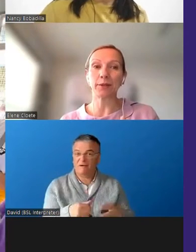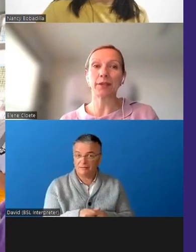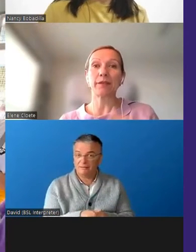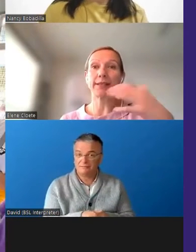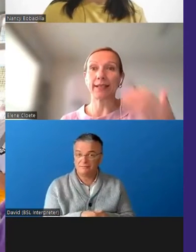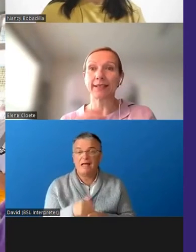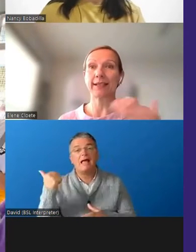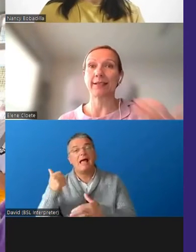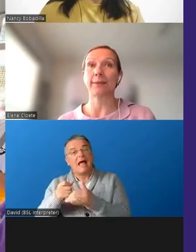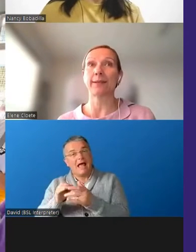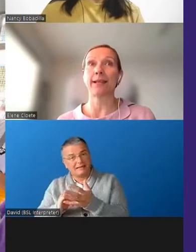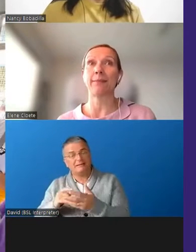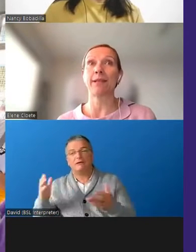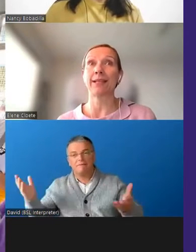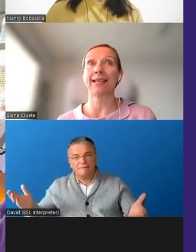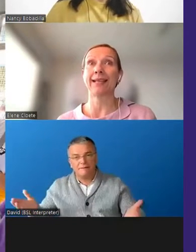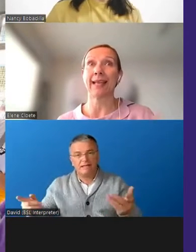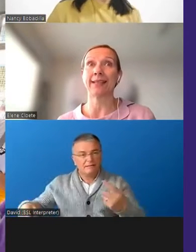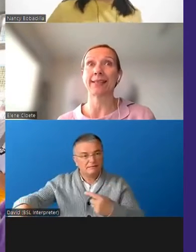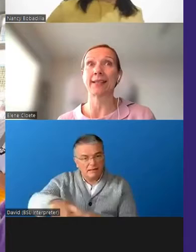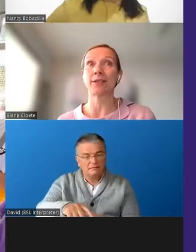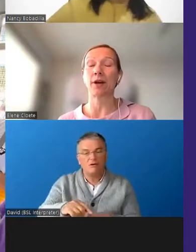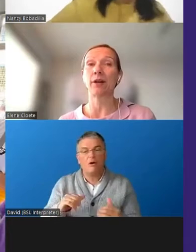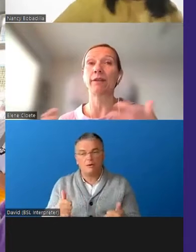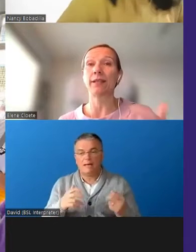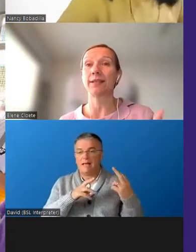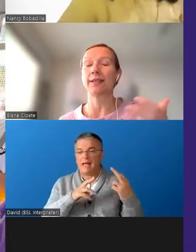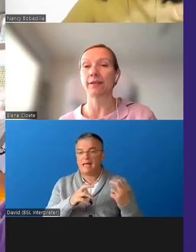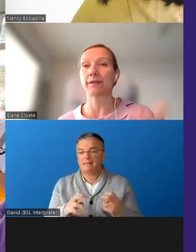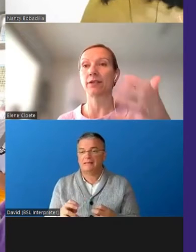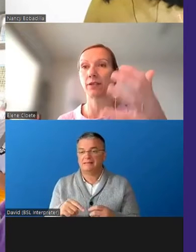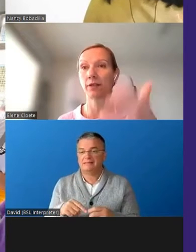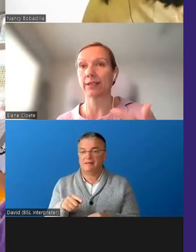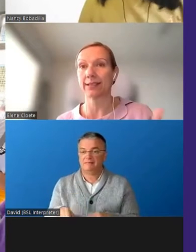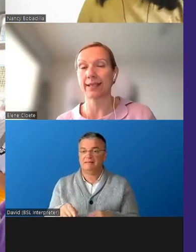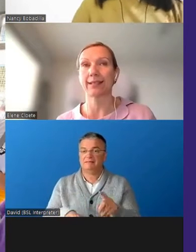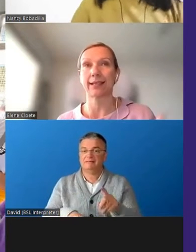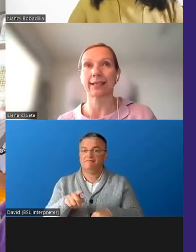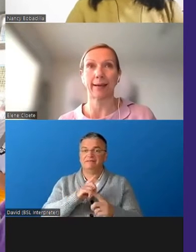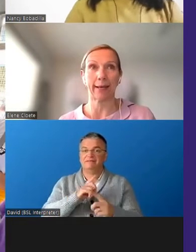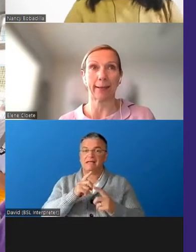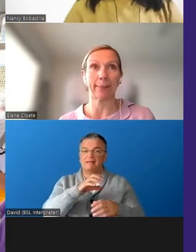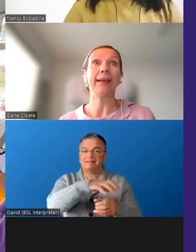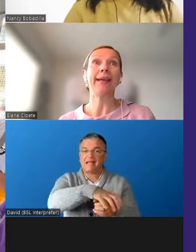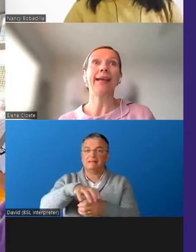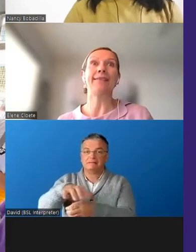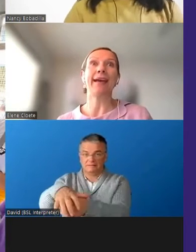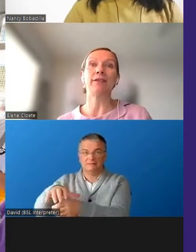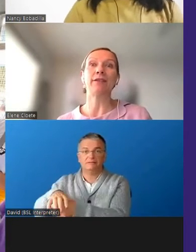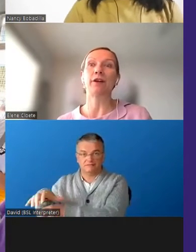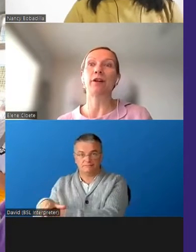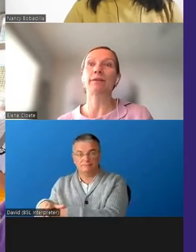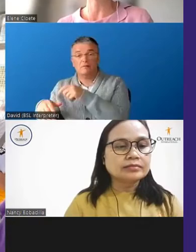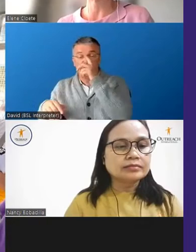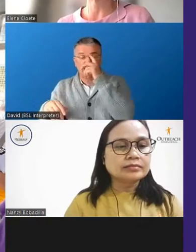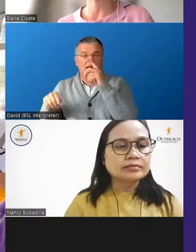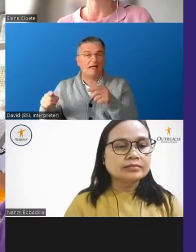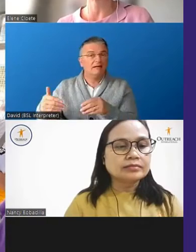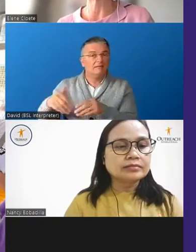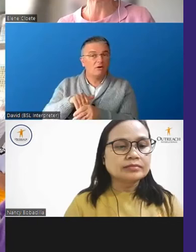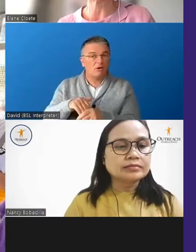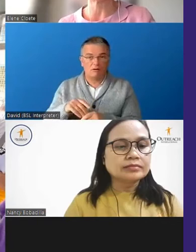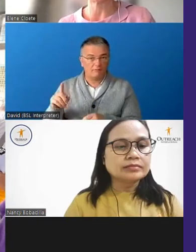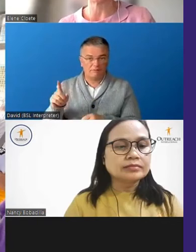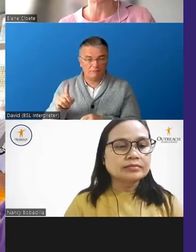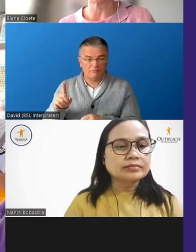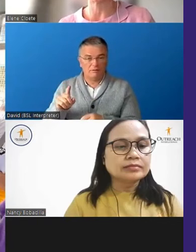Agnes also facilitated with them then the analysis of these different data sets that came up. And that involved that as a